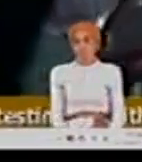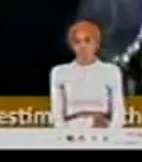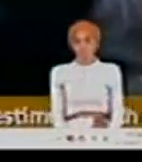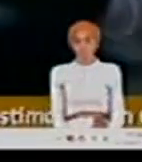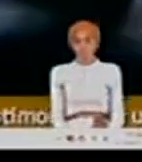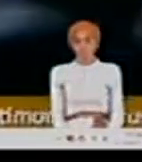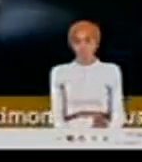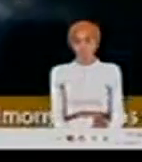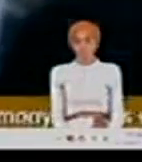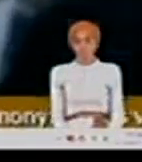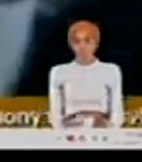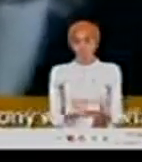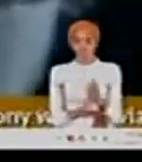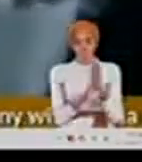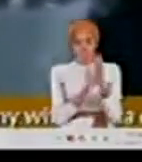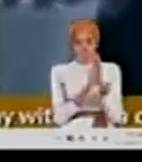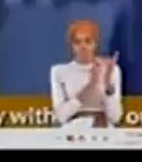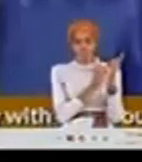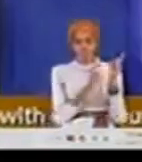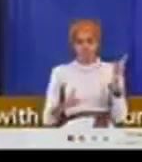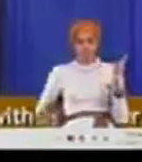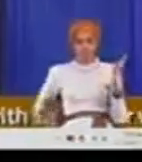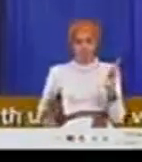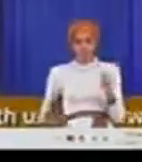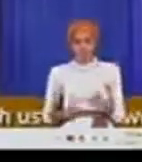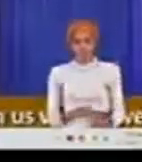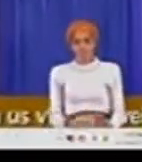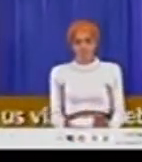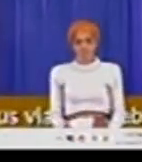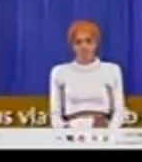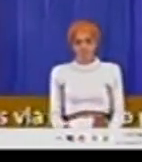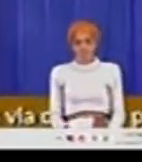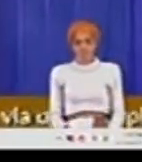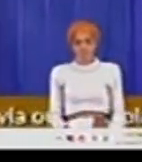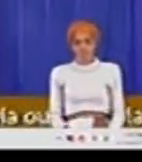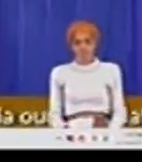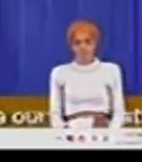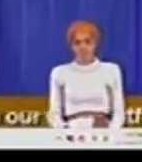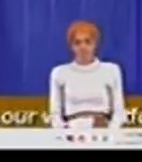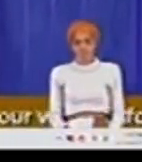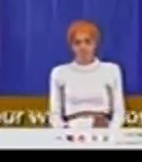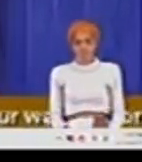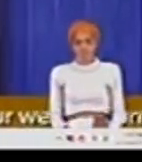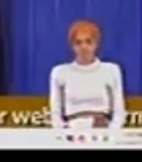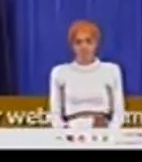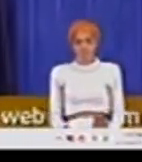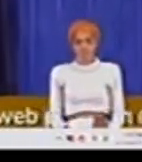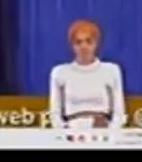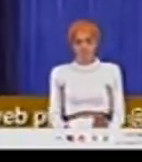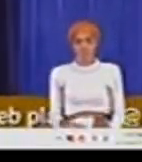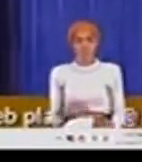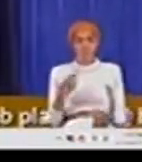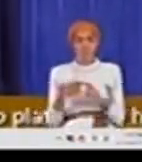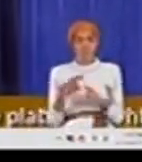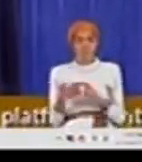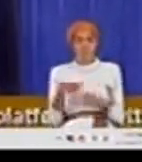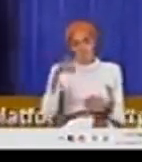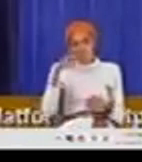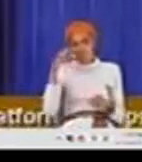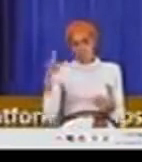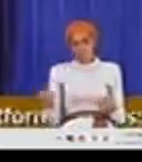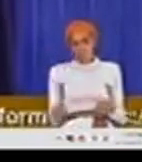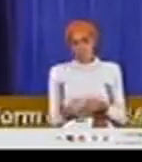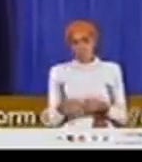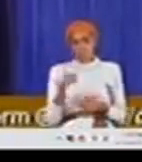praise the Lord this is a double portion for our sister sister RAB Nelson she had the falling body in